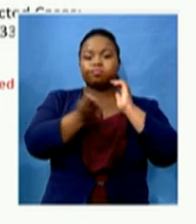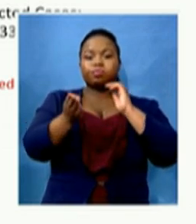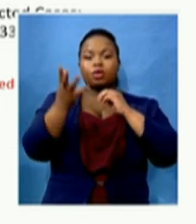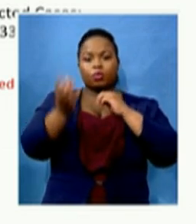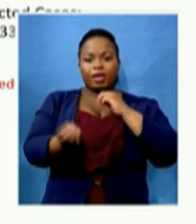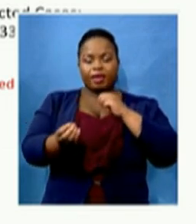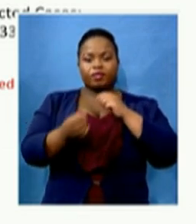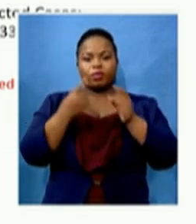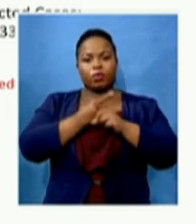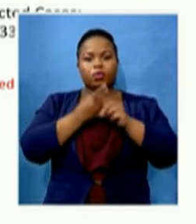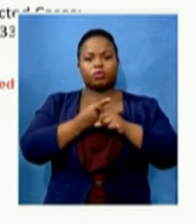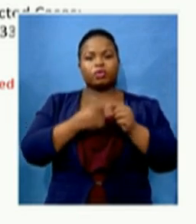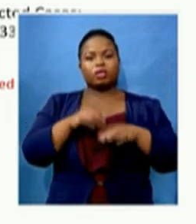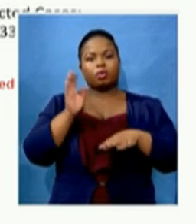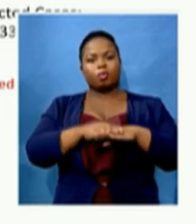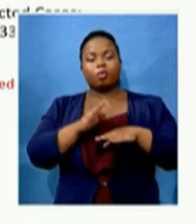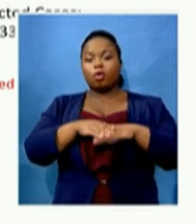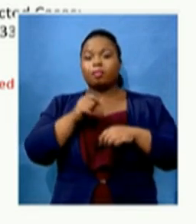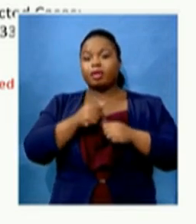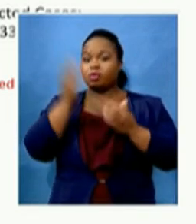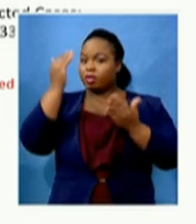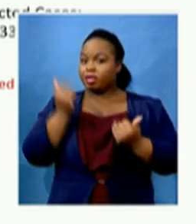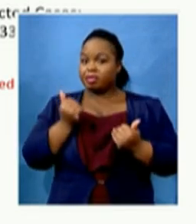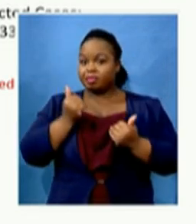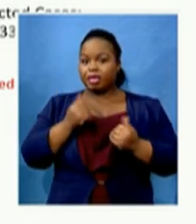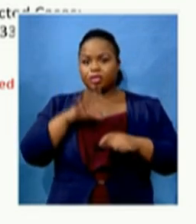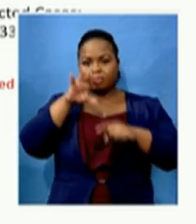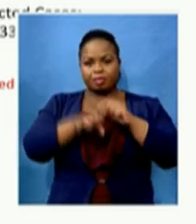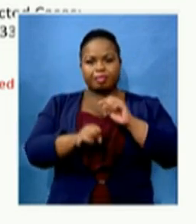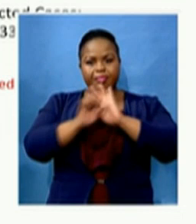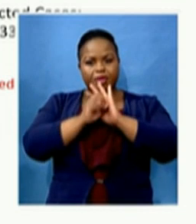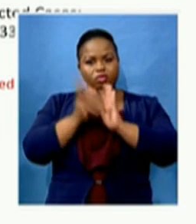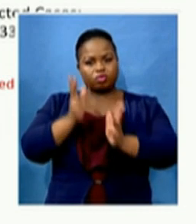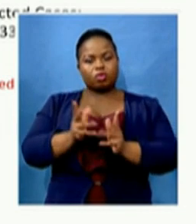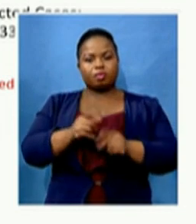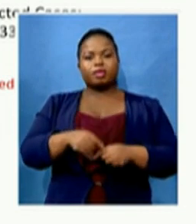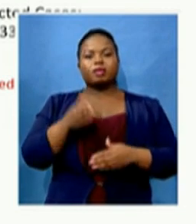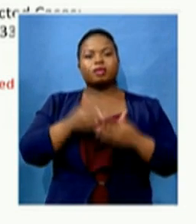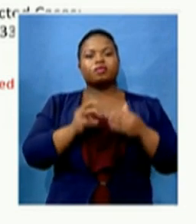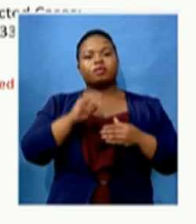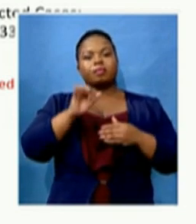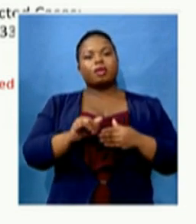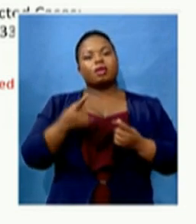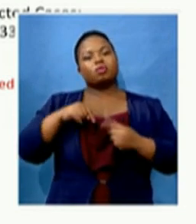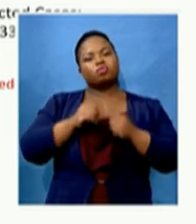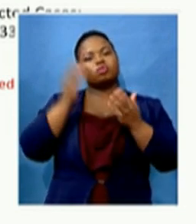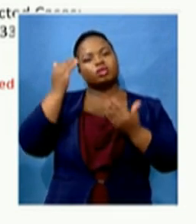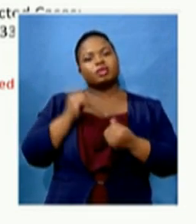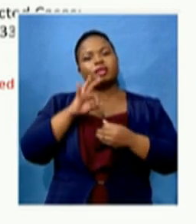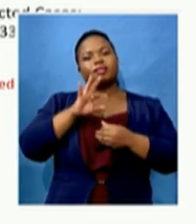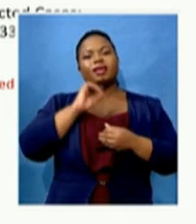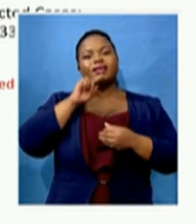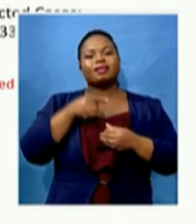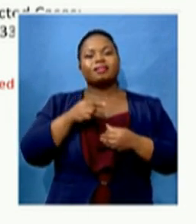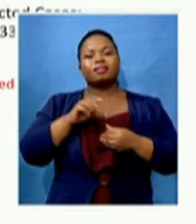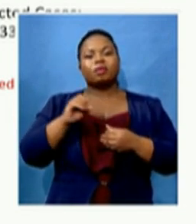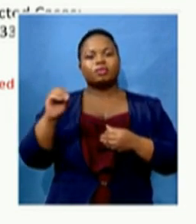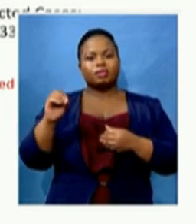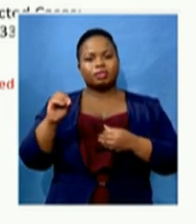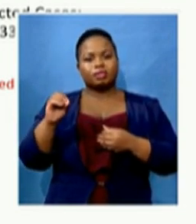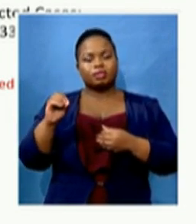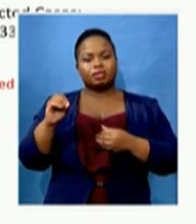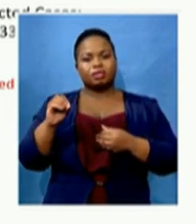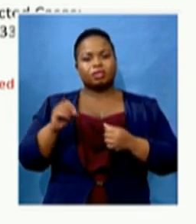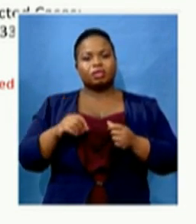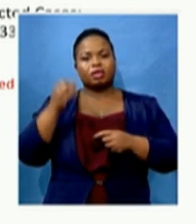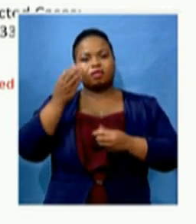to be detected. So by the end of May, we expect that about 30,000 of the 50,000 or so cases